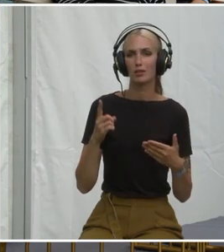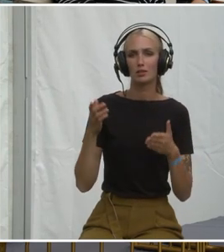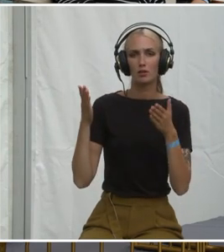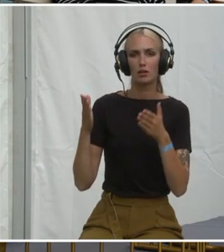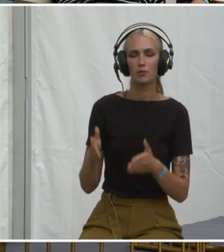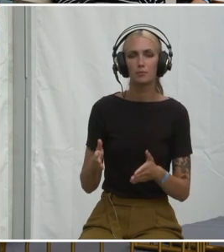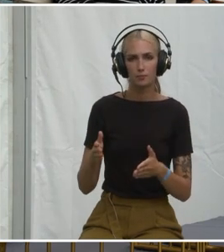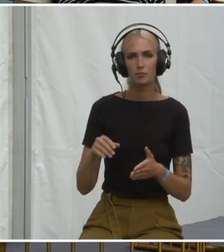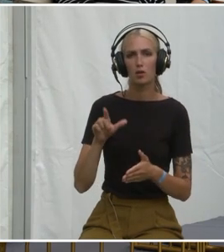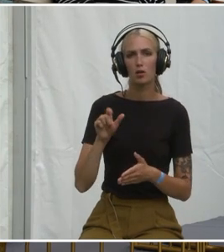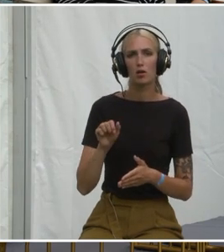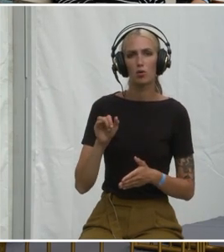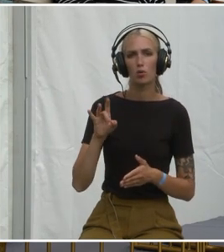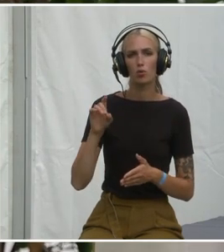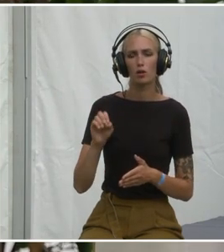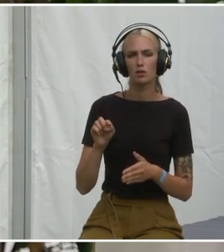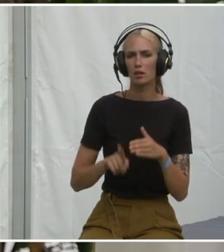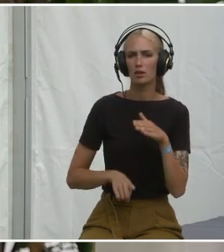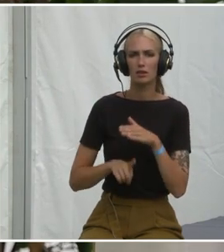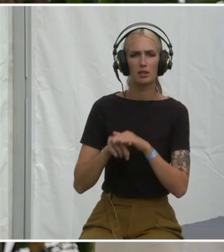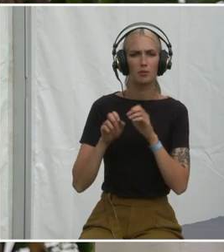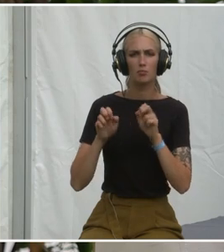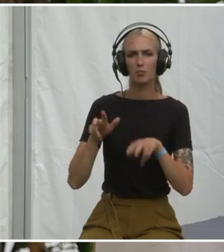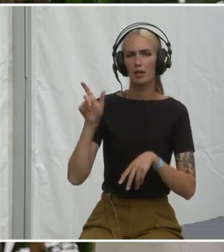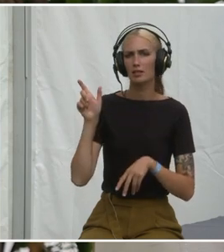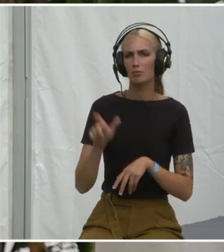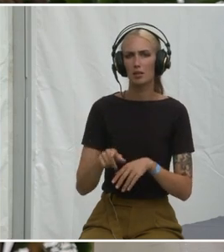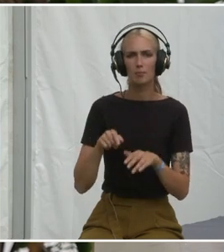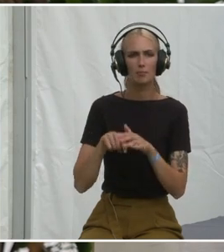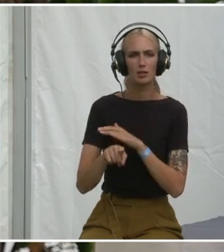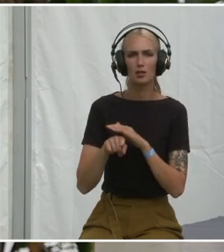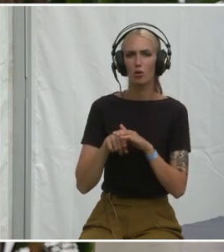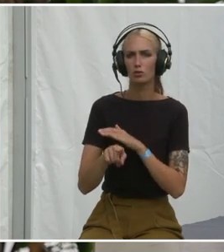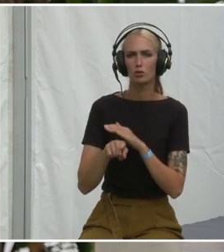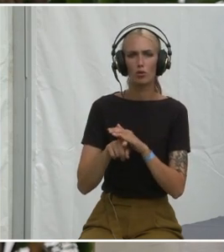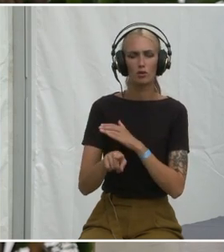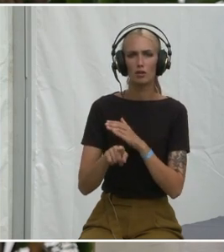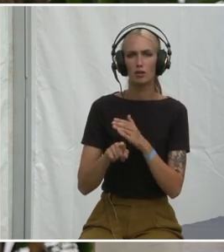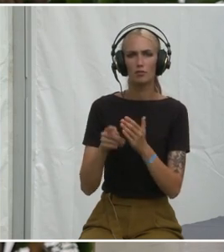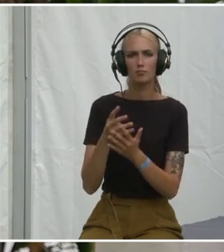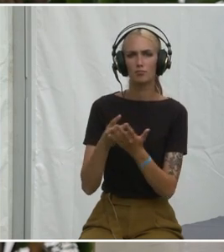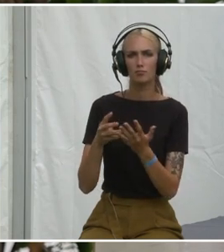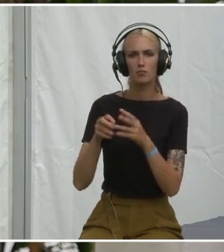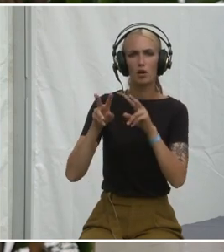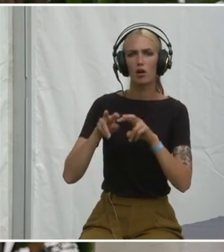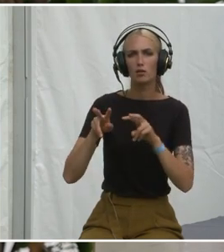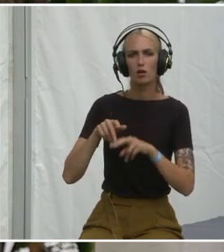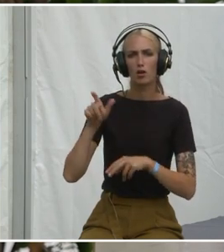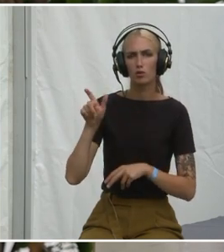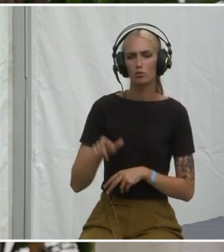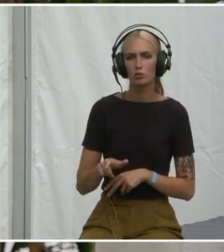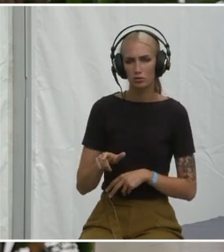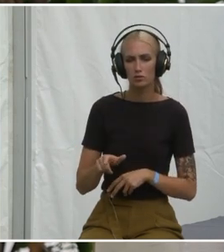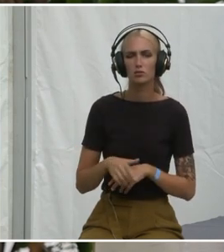Lauren, who is a top expert and a migration policy analyst in OECD,